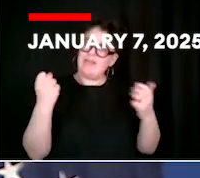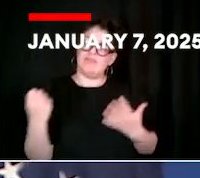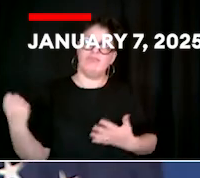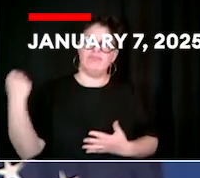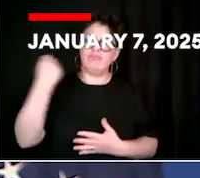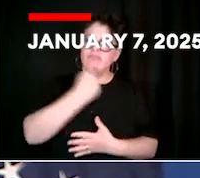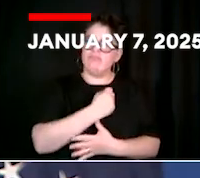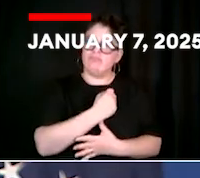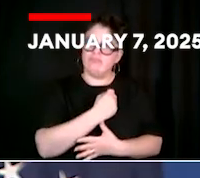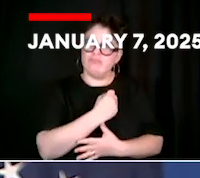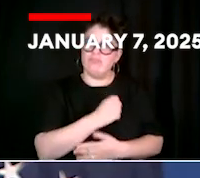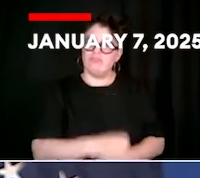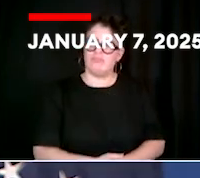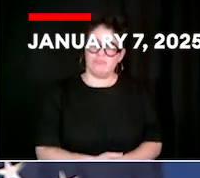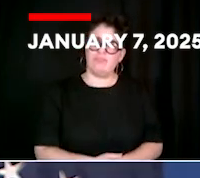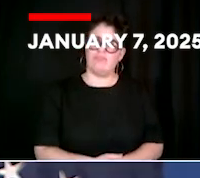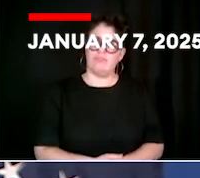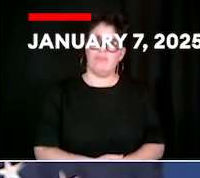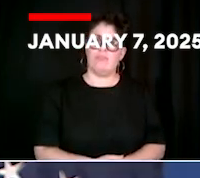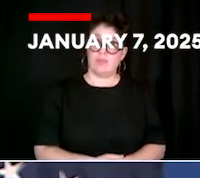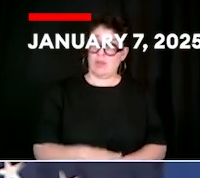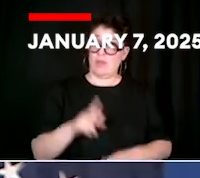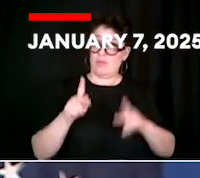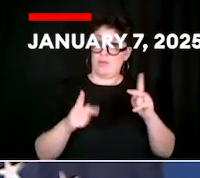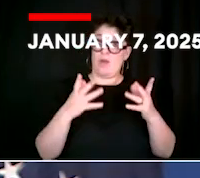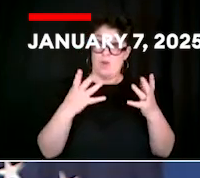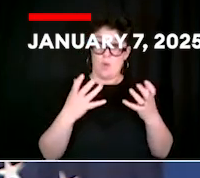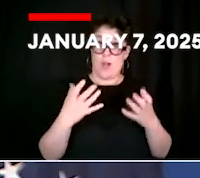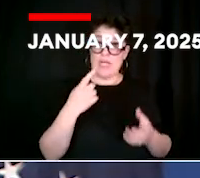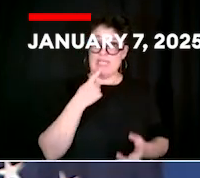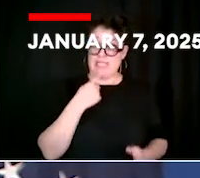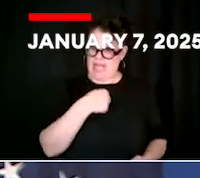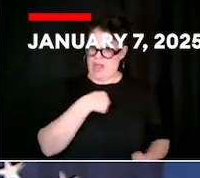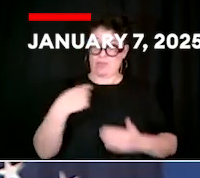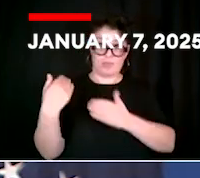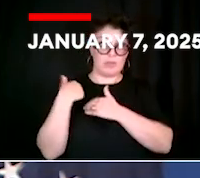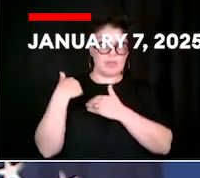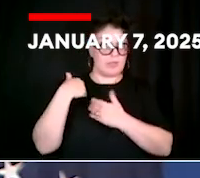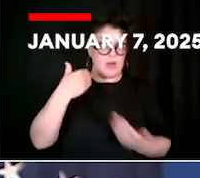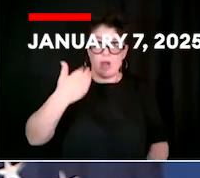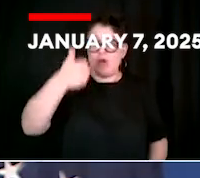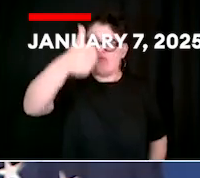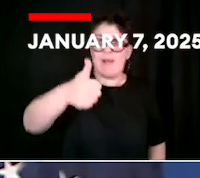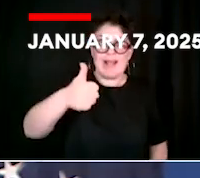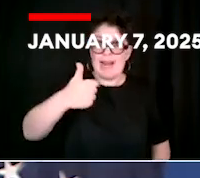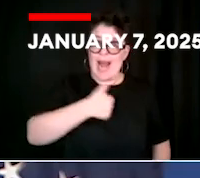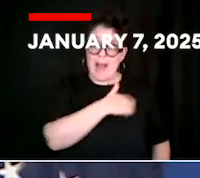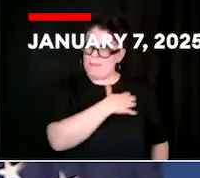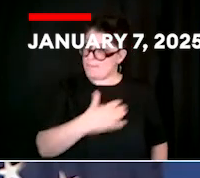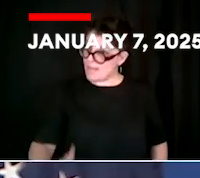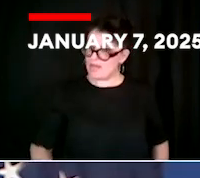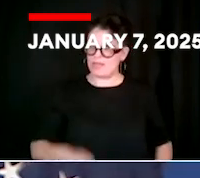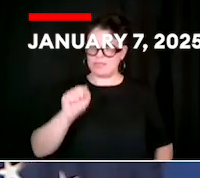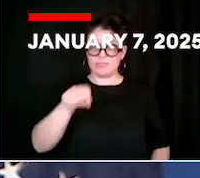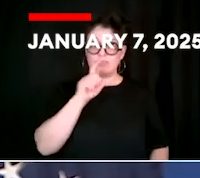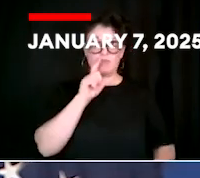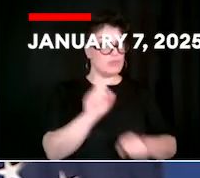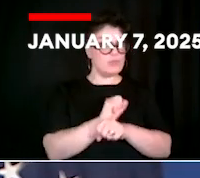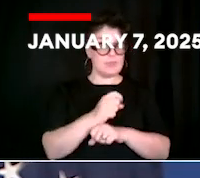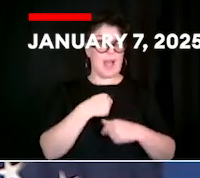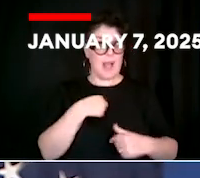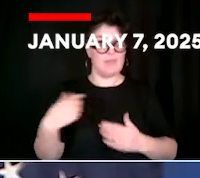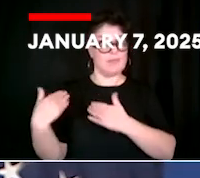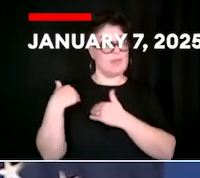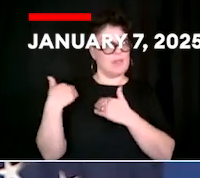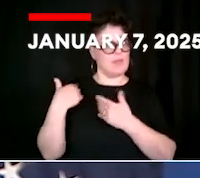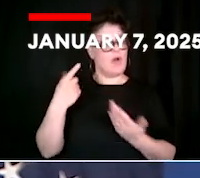issue for me. So if people want to hold me responsible, they're supposed to. I'm the mayor. I'm responsible. I'm responsible for the